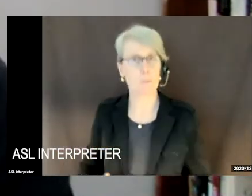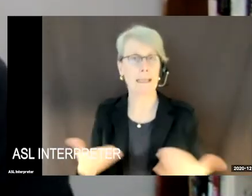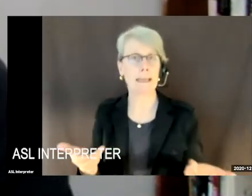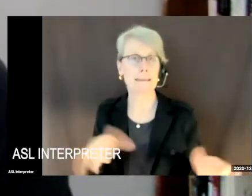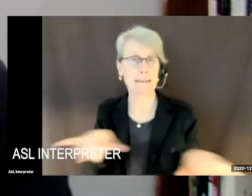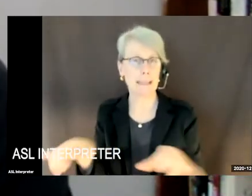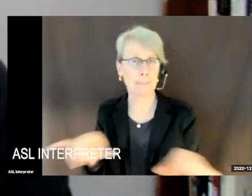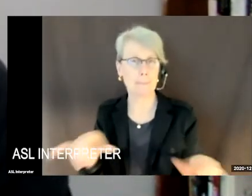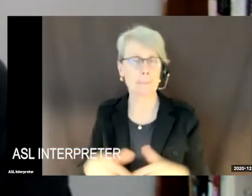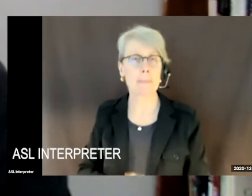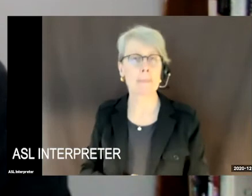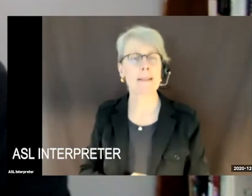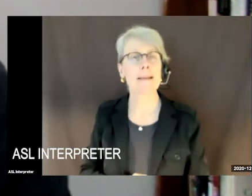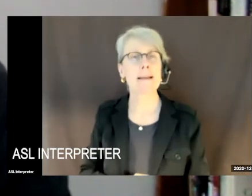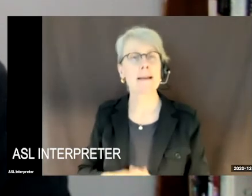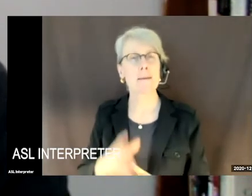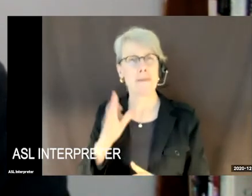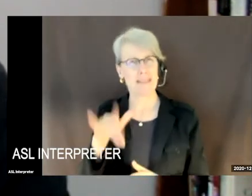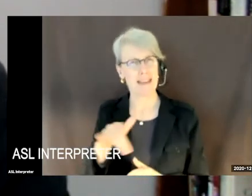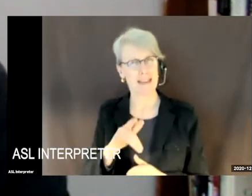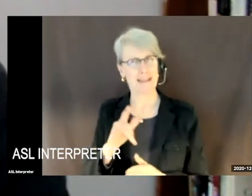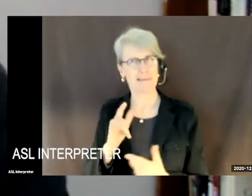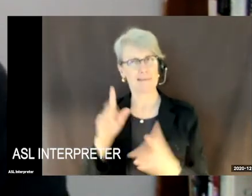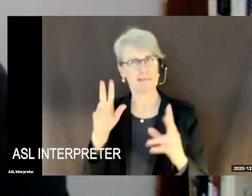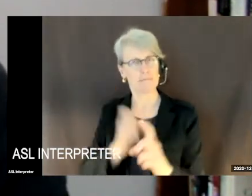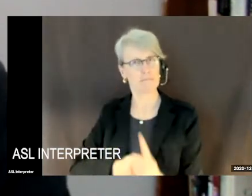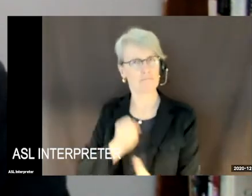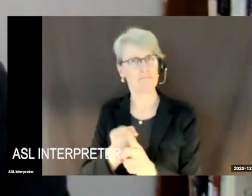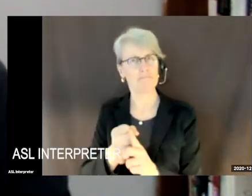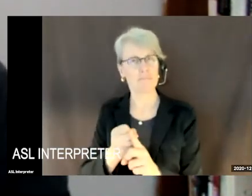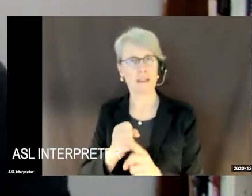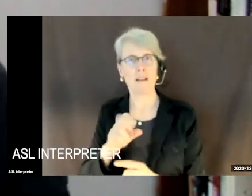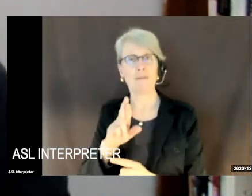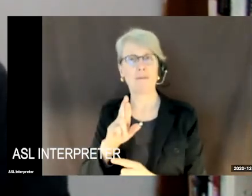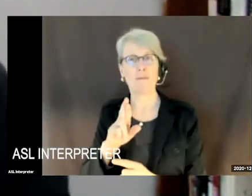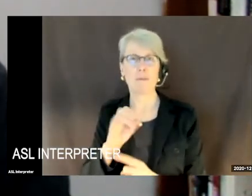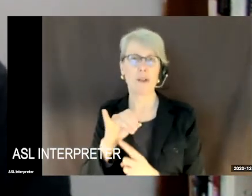I've wondered for a long time, why is the walk the most popular thing in all of